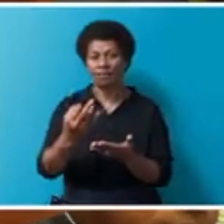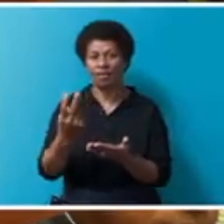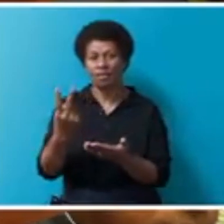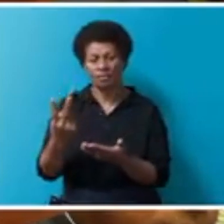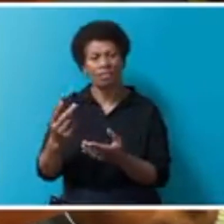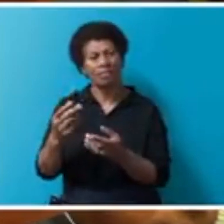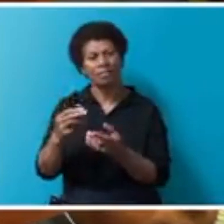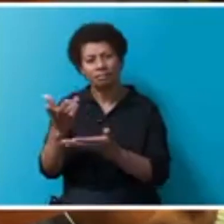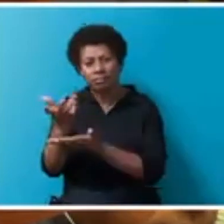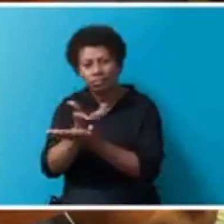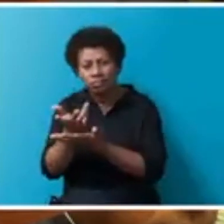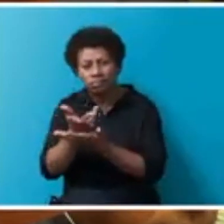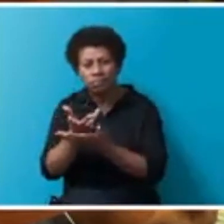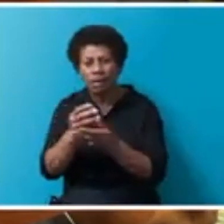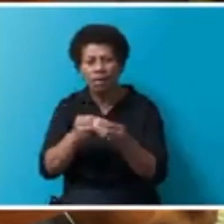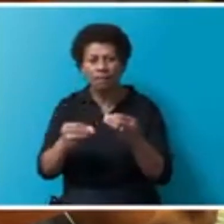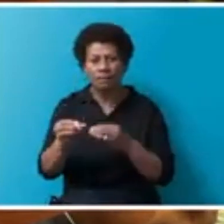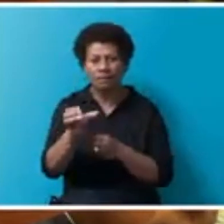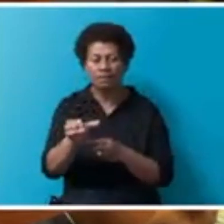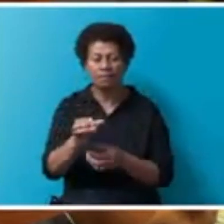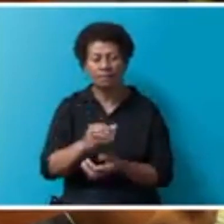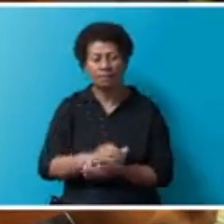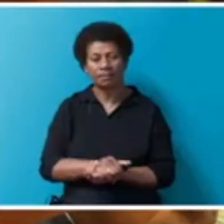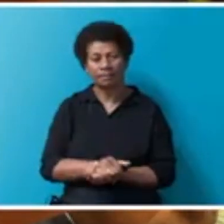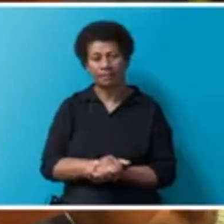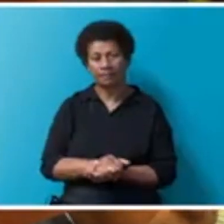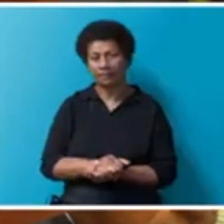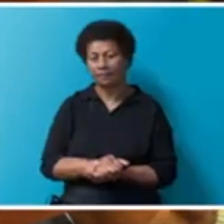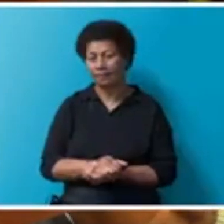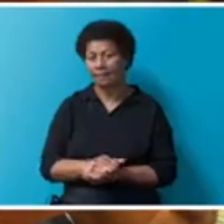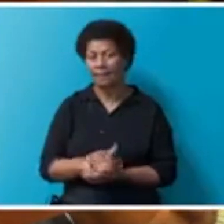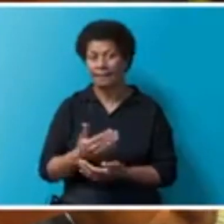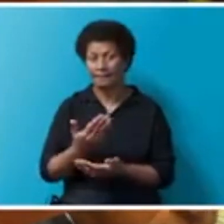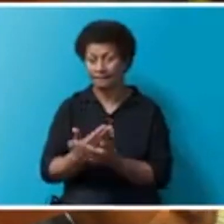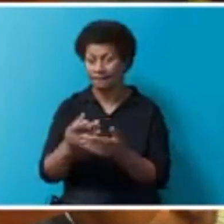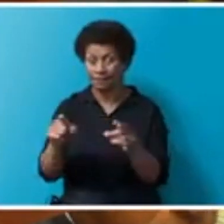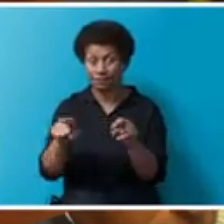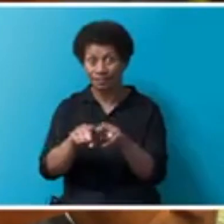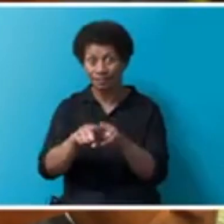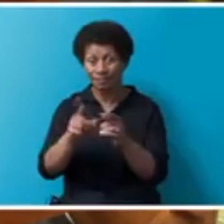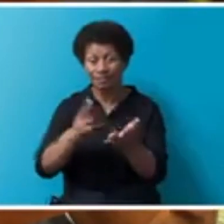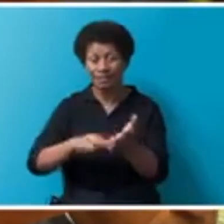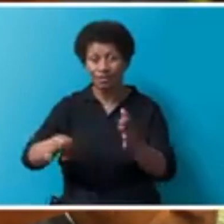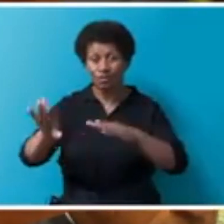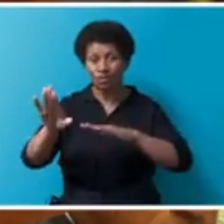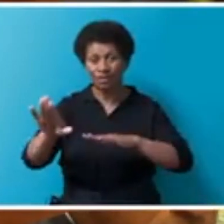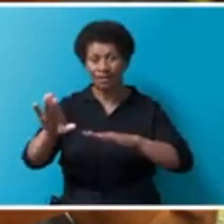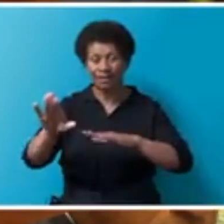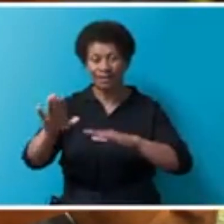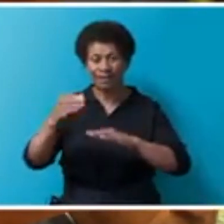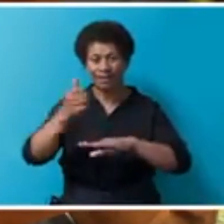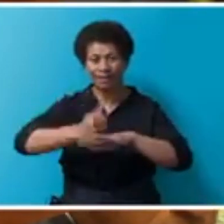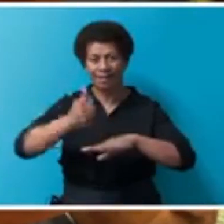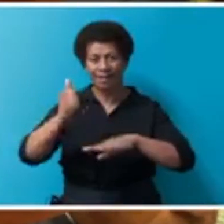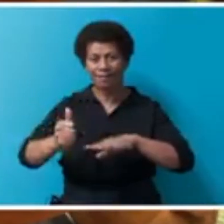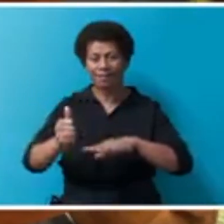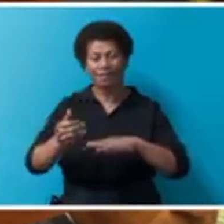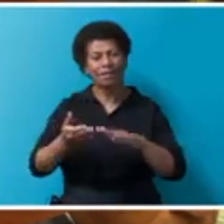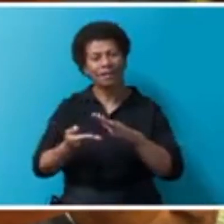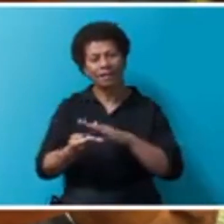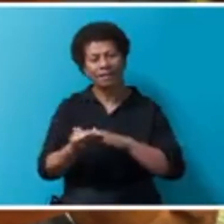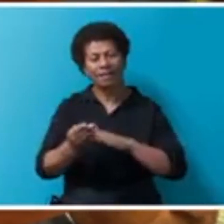officers. On the same note, I must also acknowledge the New Zealand government for supporting Fiji under the